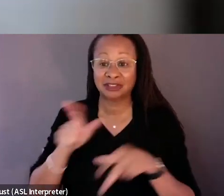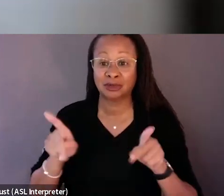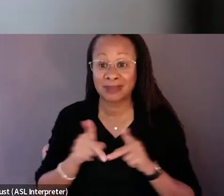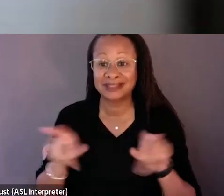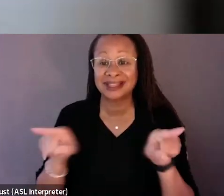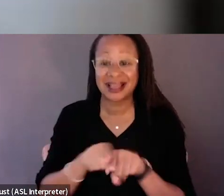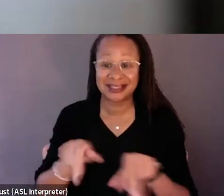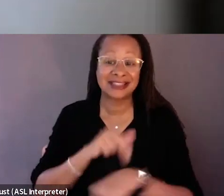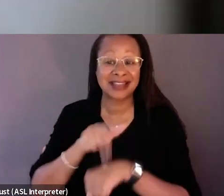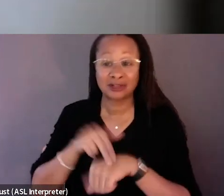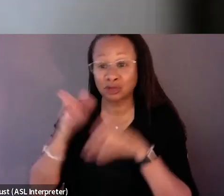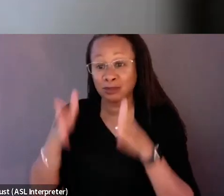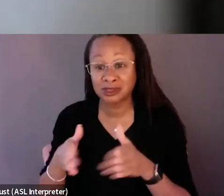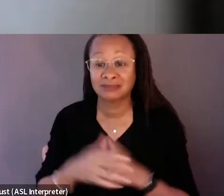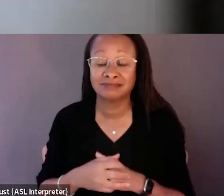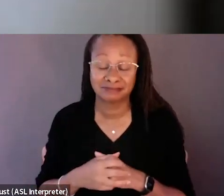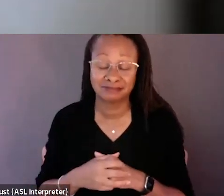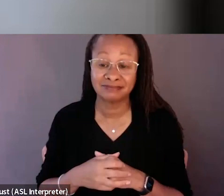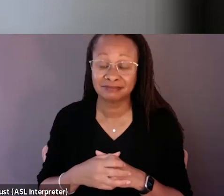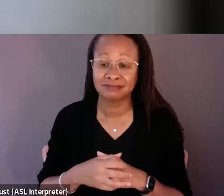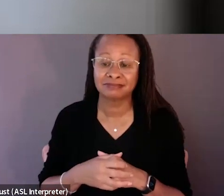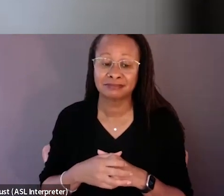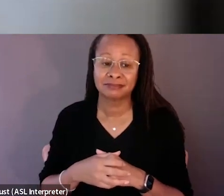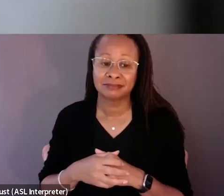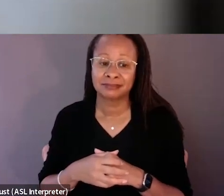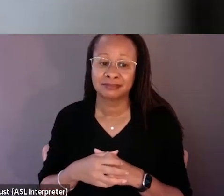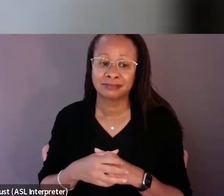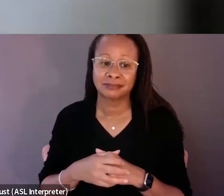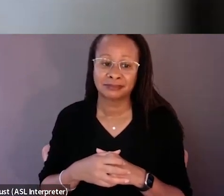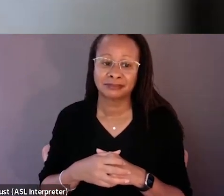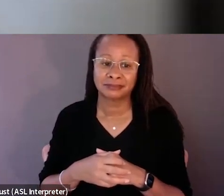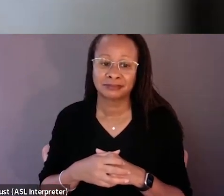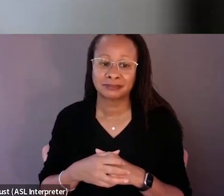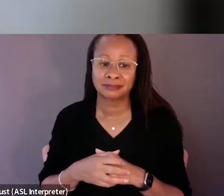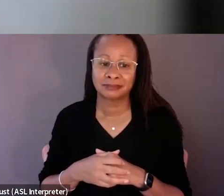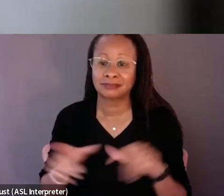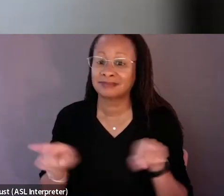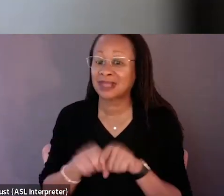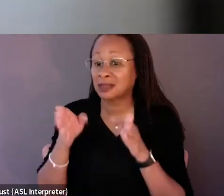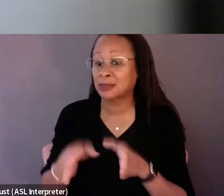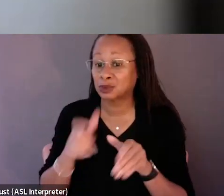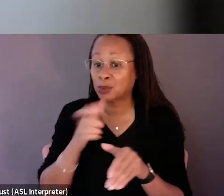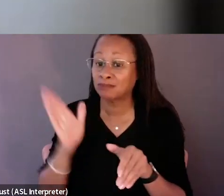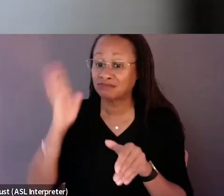a natural person, as um, the person that used to be